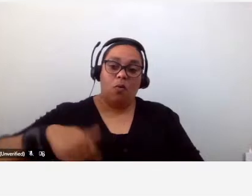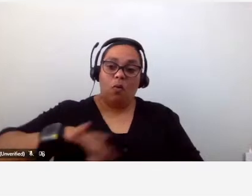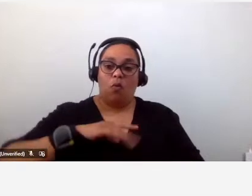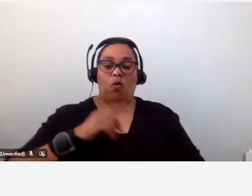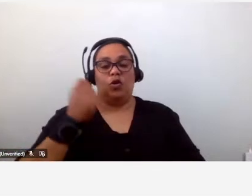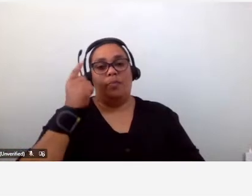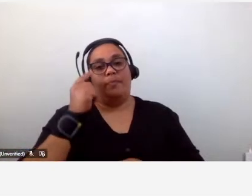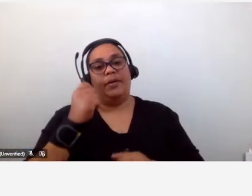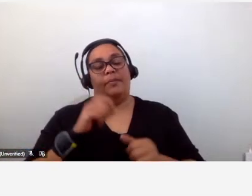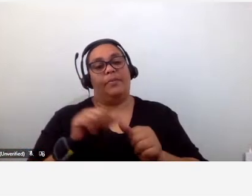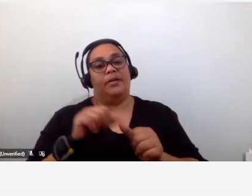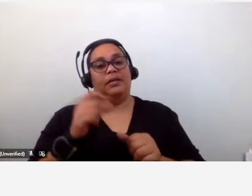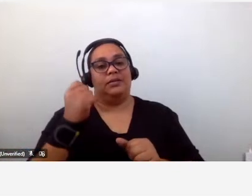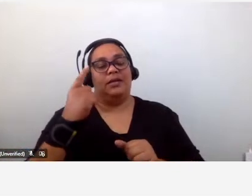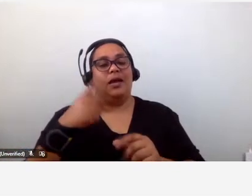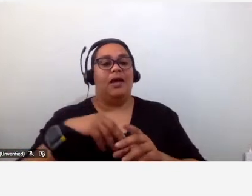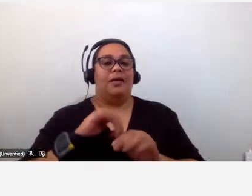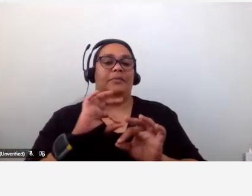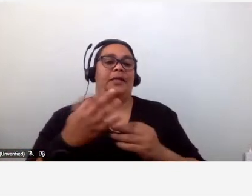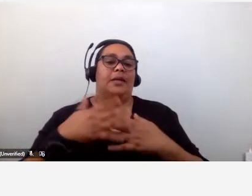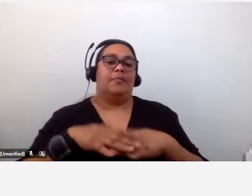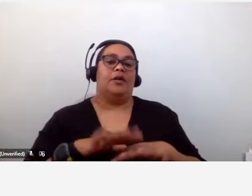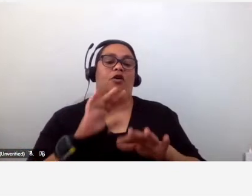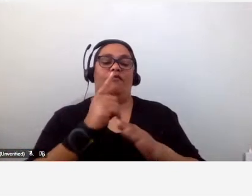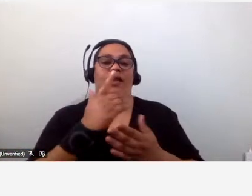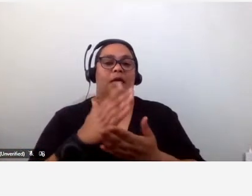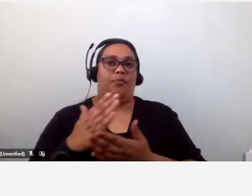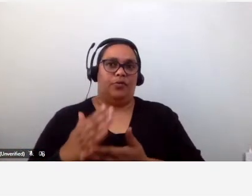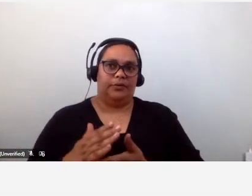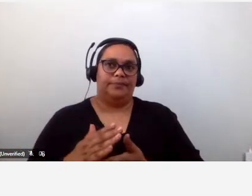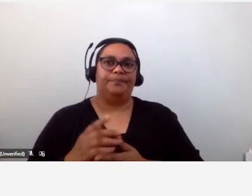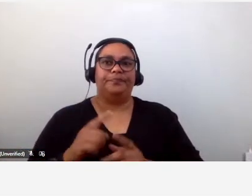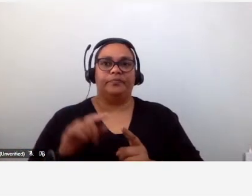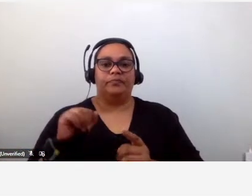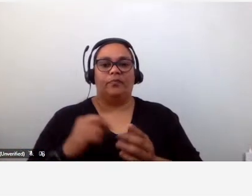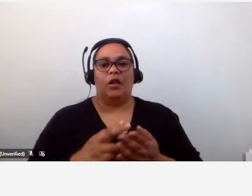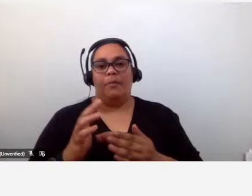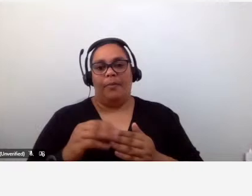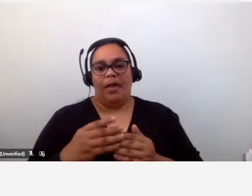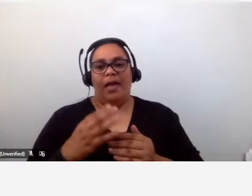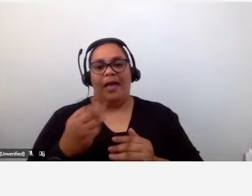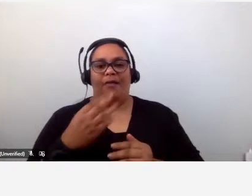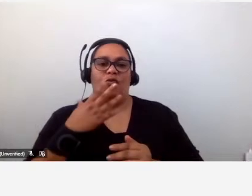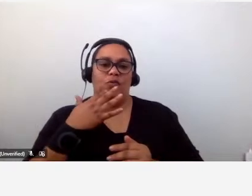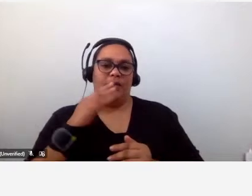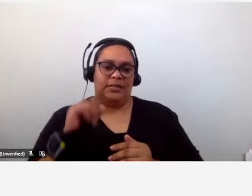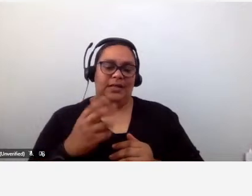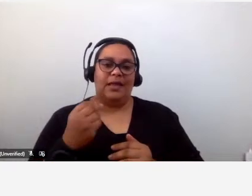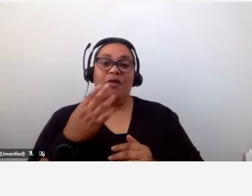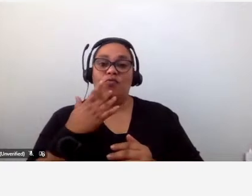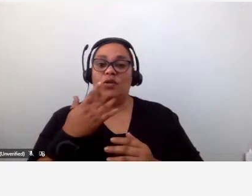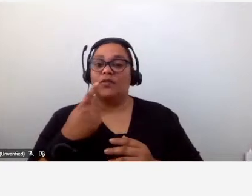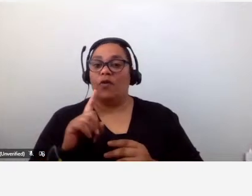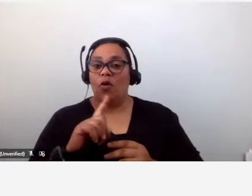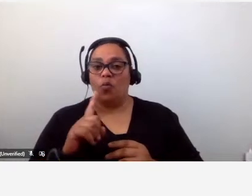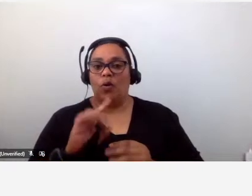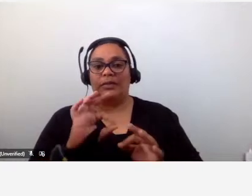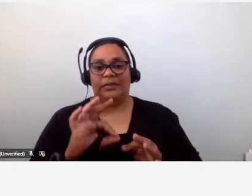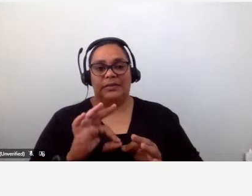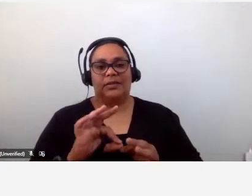better understanding of it and the implications of the libraries. Yes, honourable member, there is a risk. There is a risk for at least